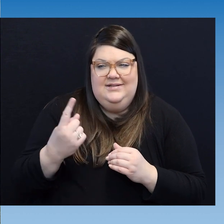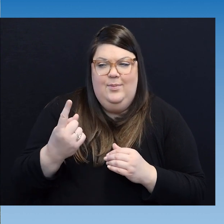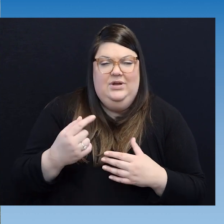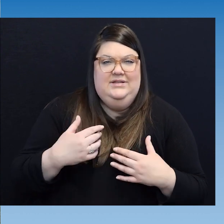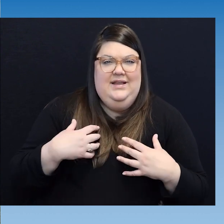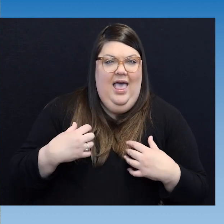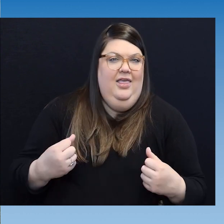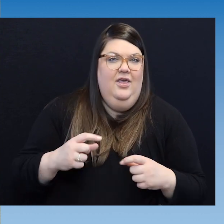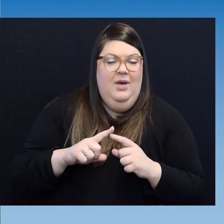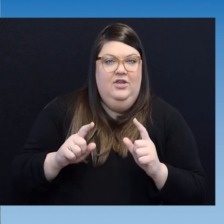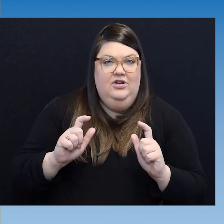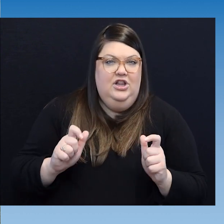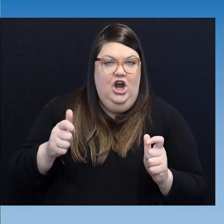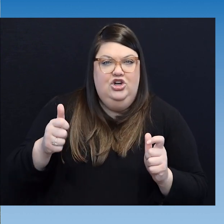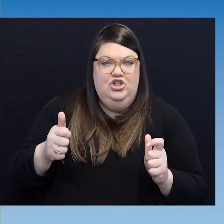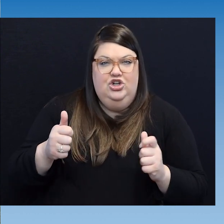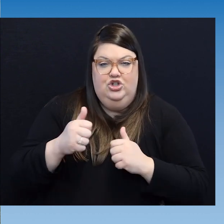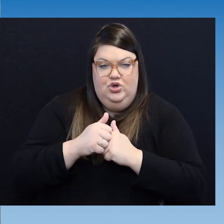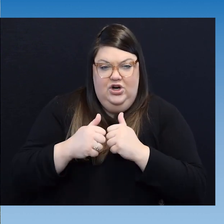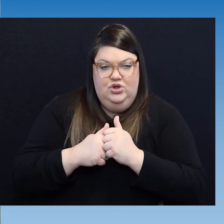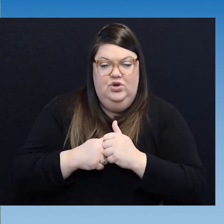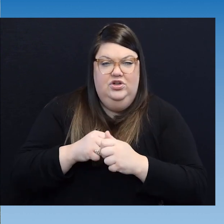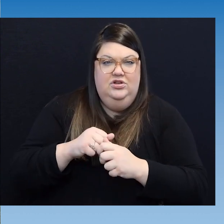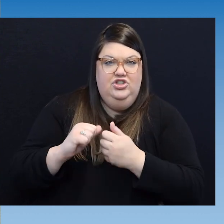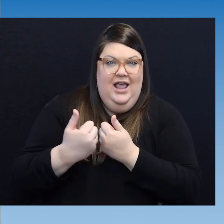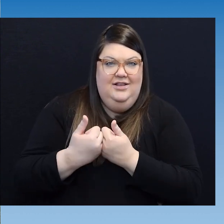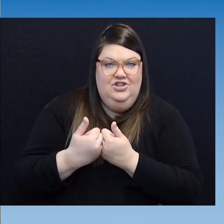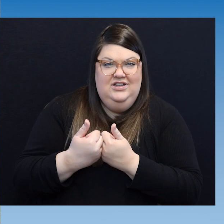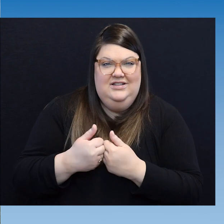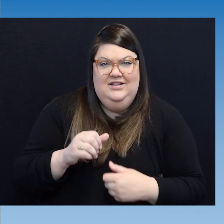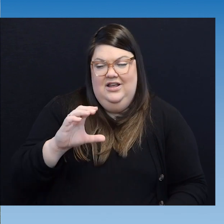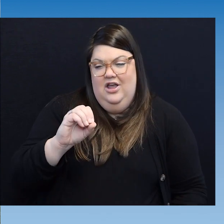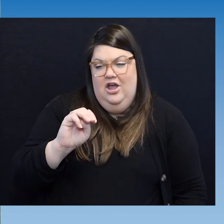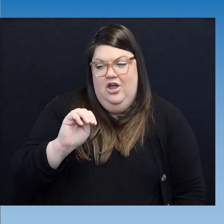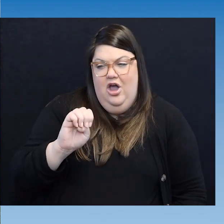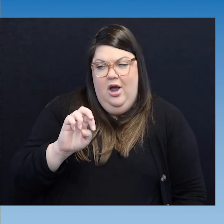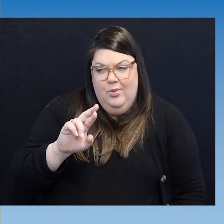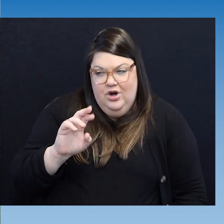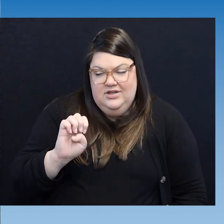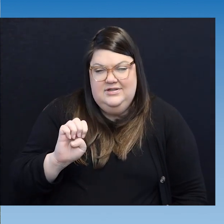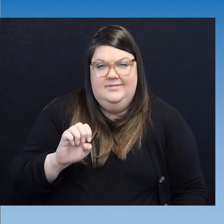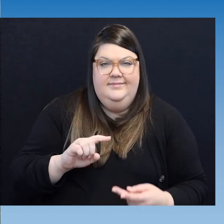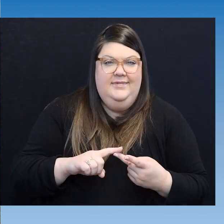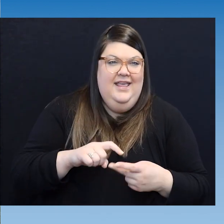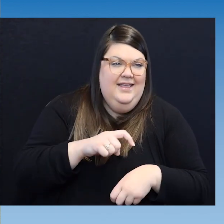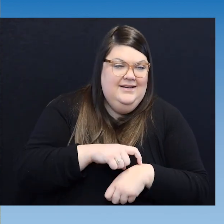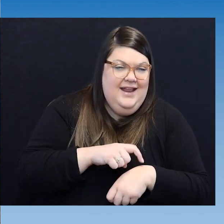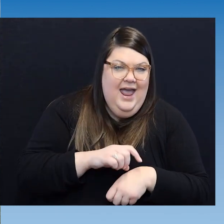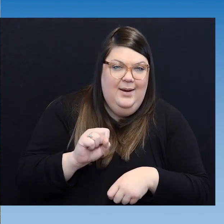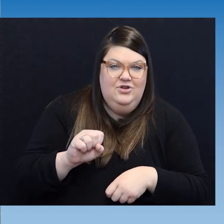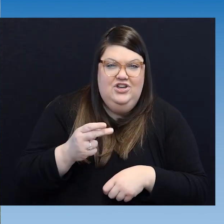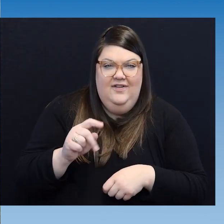are larger structural challenges, the commerce of it, the time shifts, the pay, a